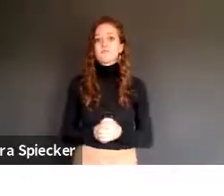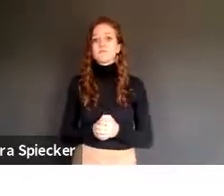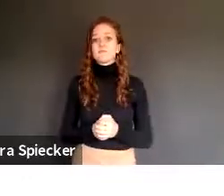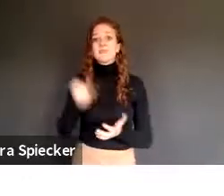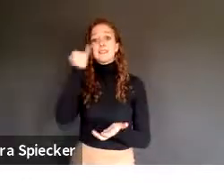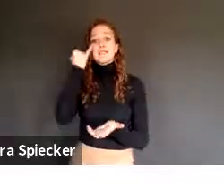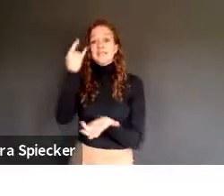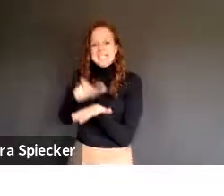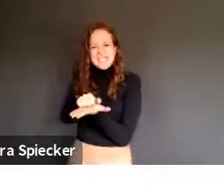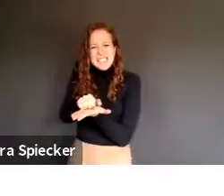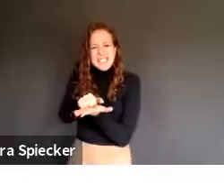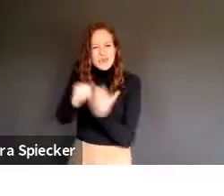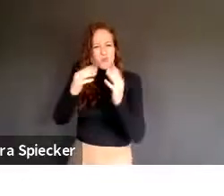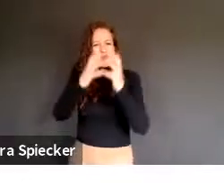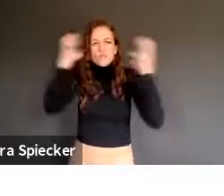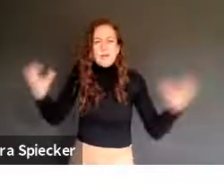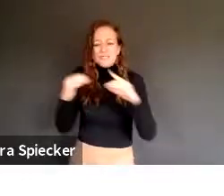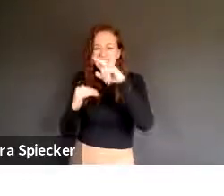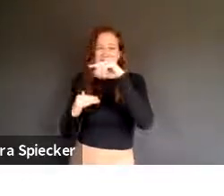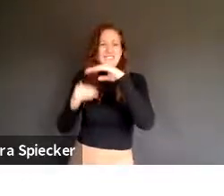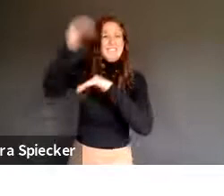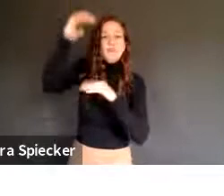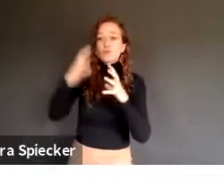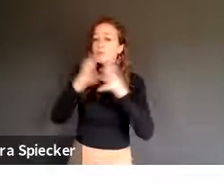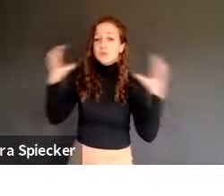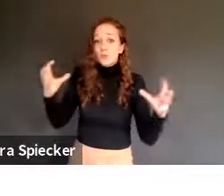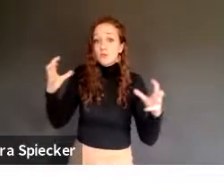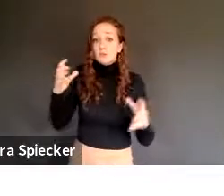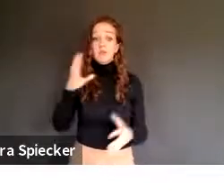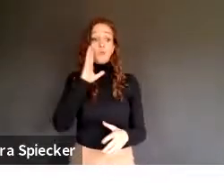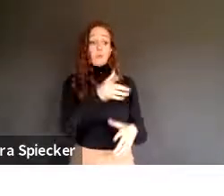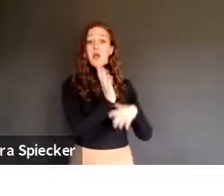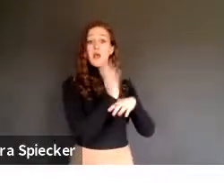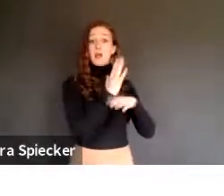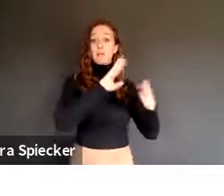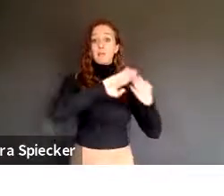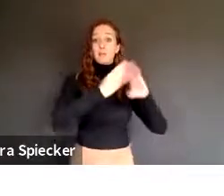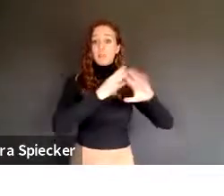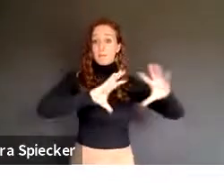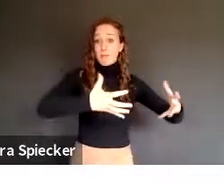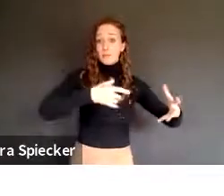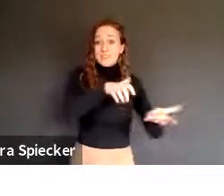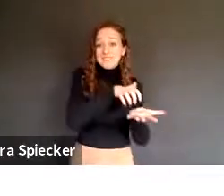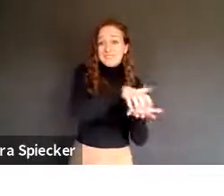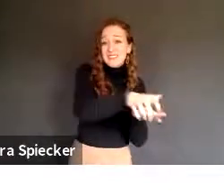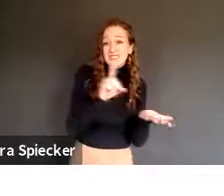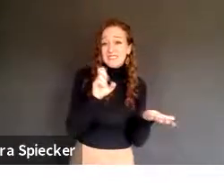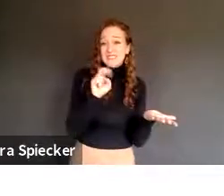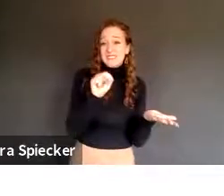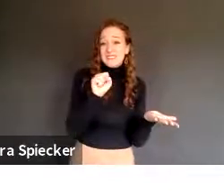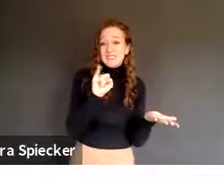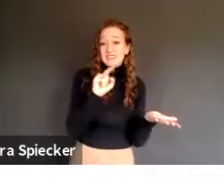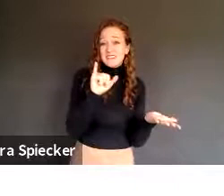what macroalgal assemblages will look like. If grazing intensifies, for example, beyond a certain threshold, herbivores can then